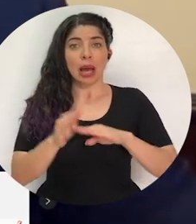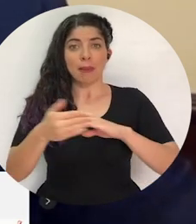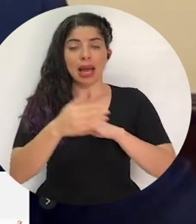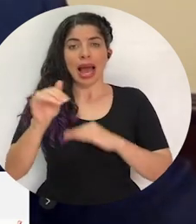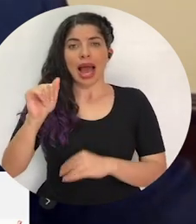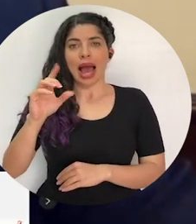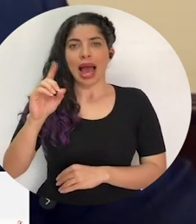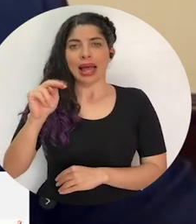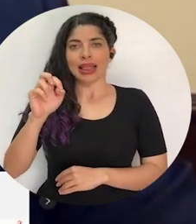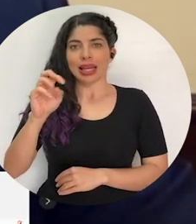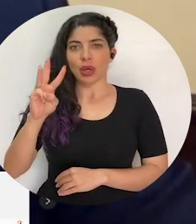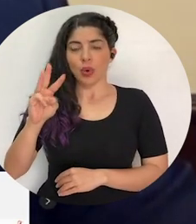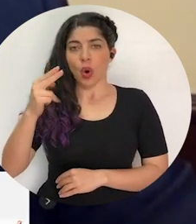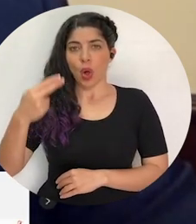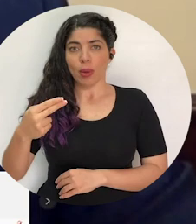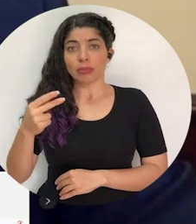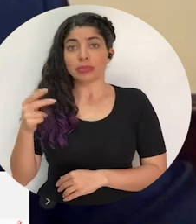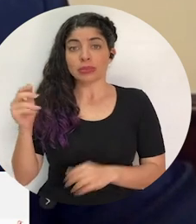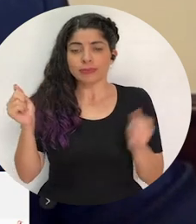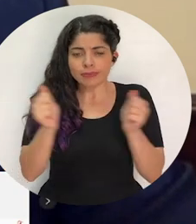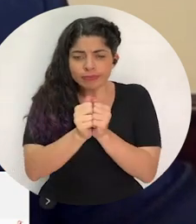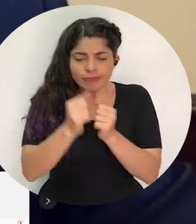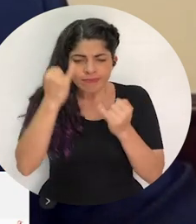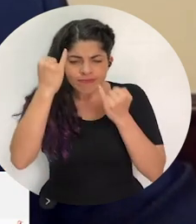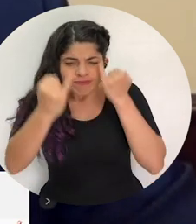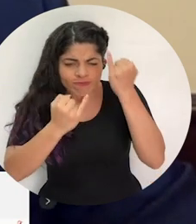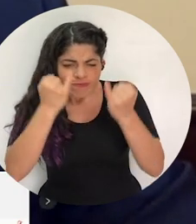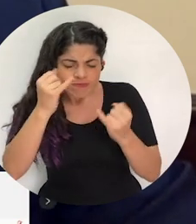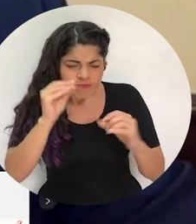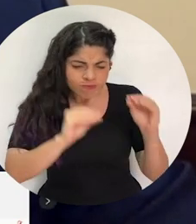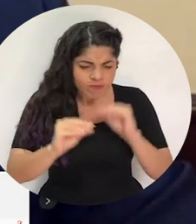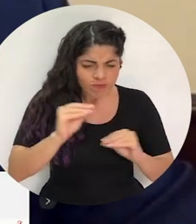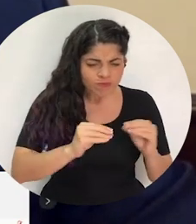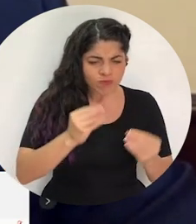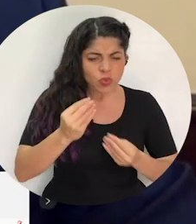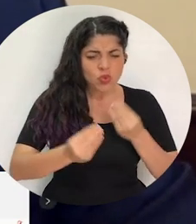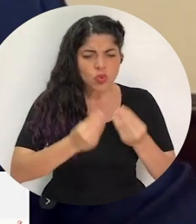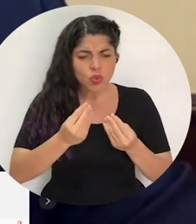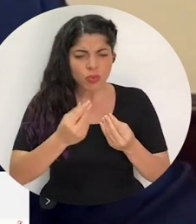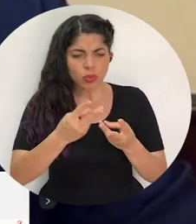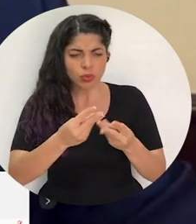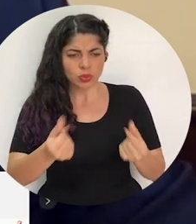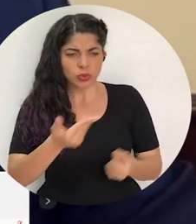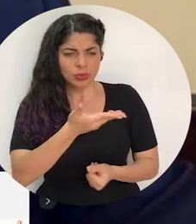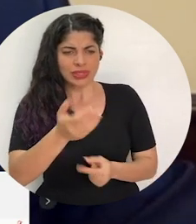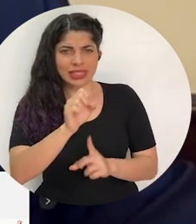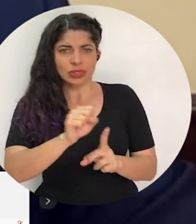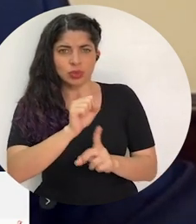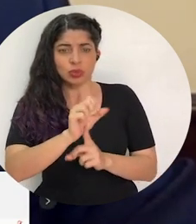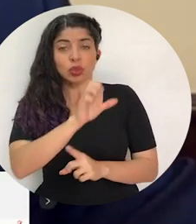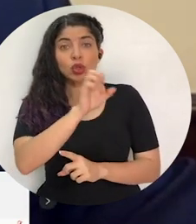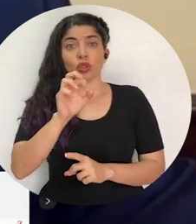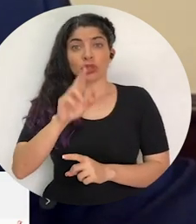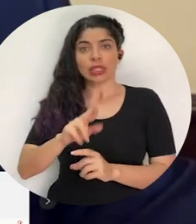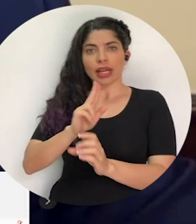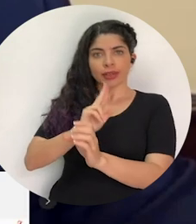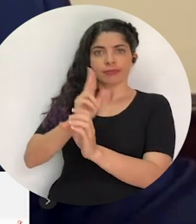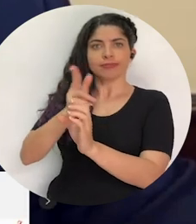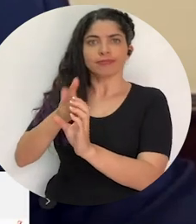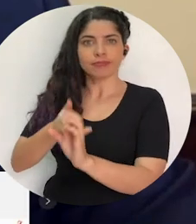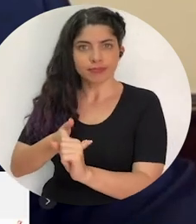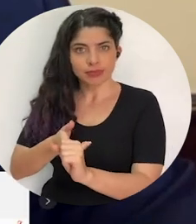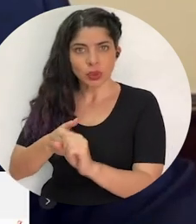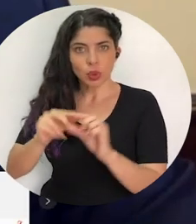Holmes, to start working on initiatives to address this. So Costa Rica became part of